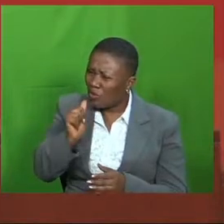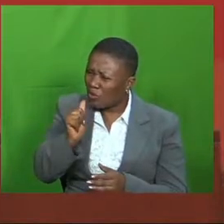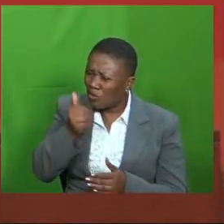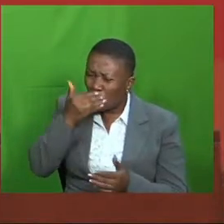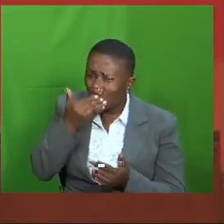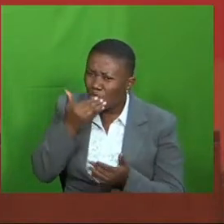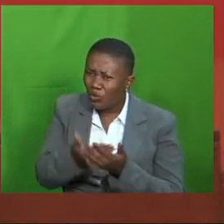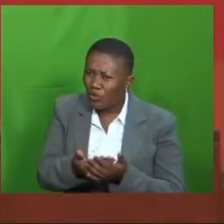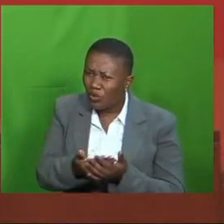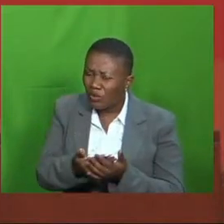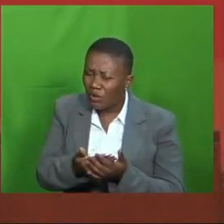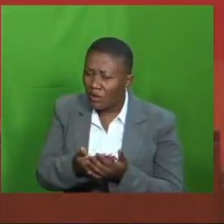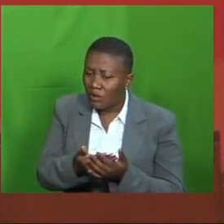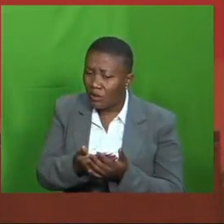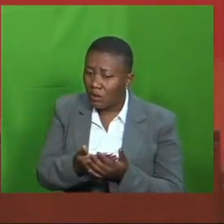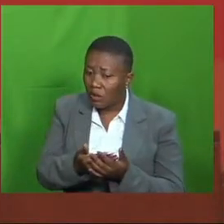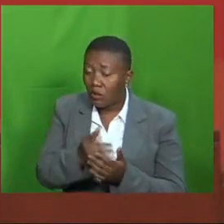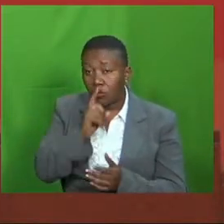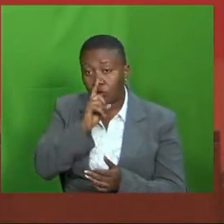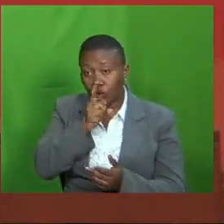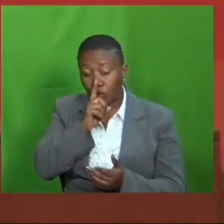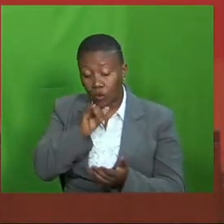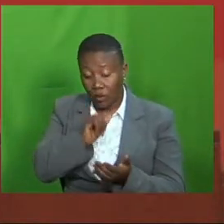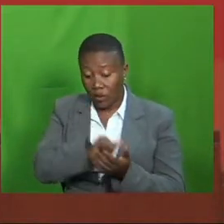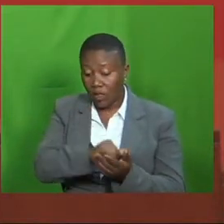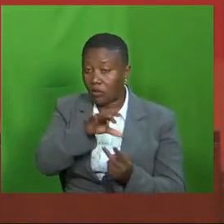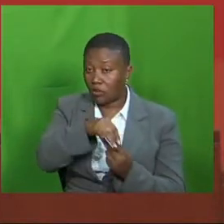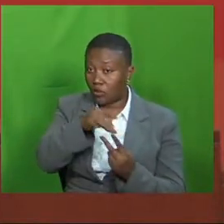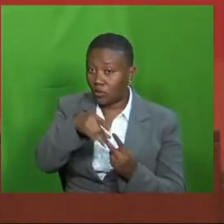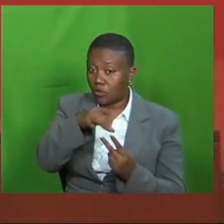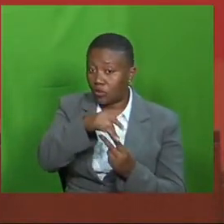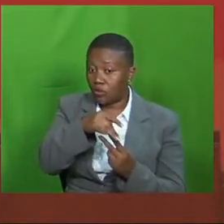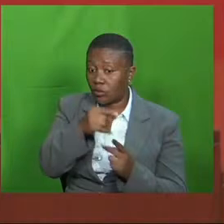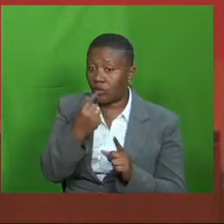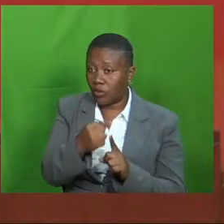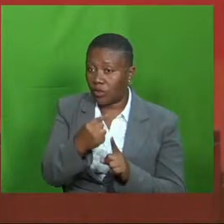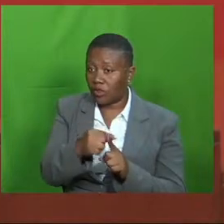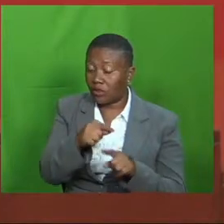is a choice of word that by our rules.